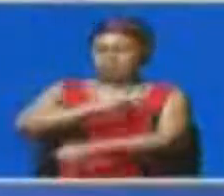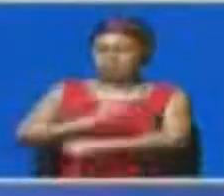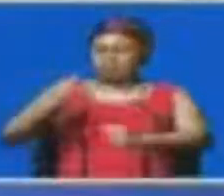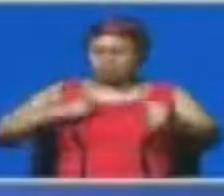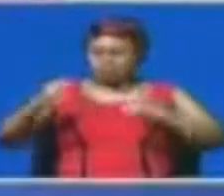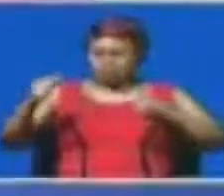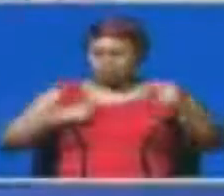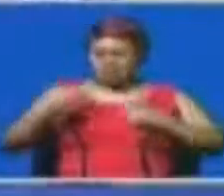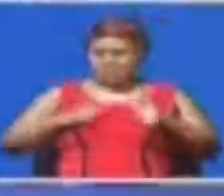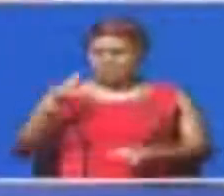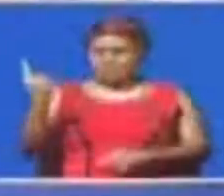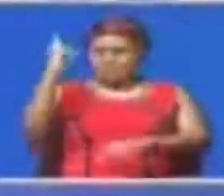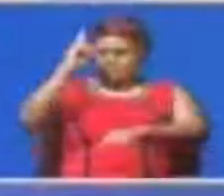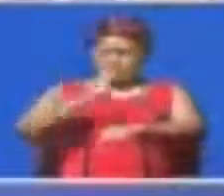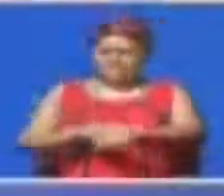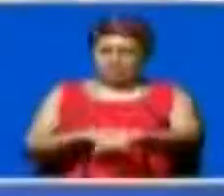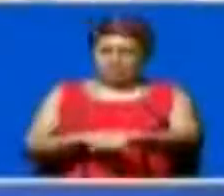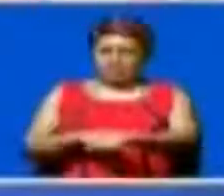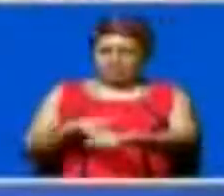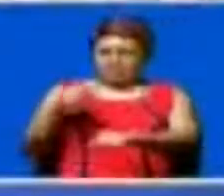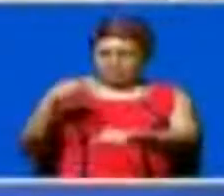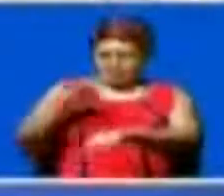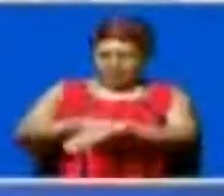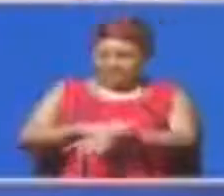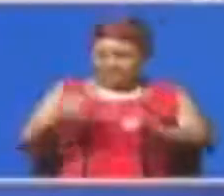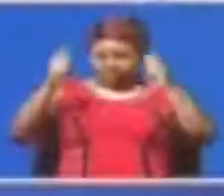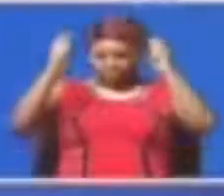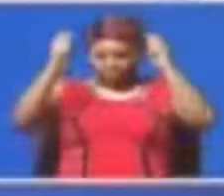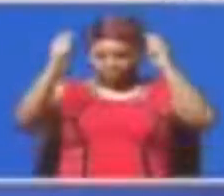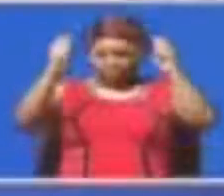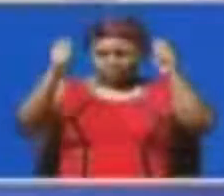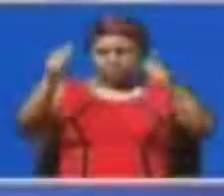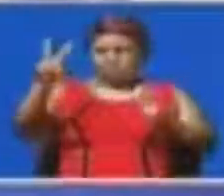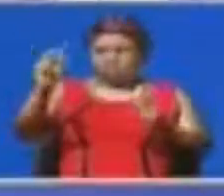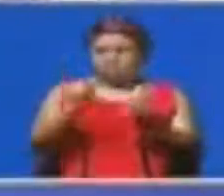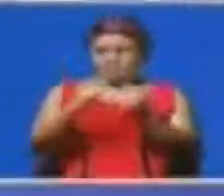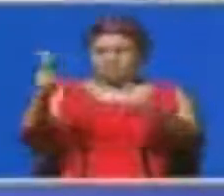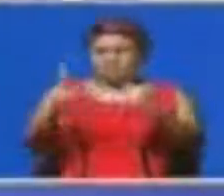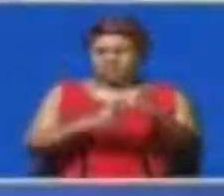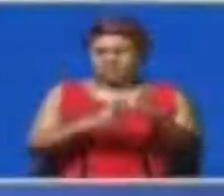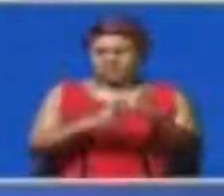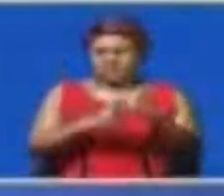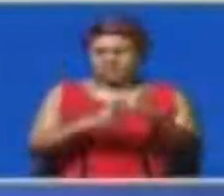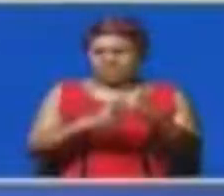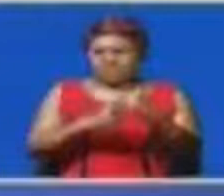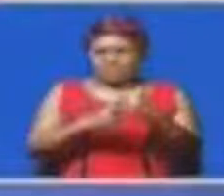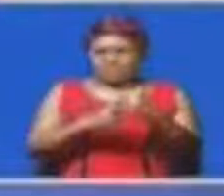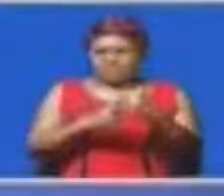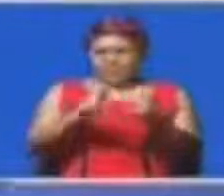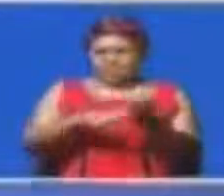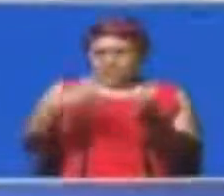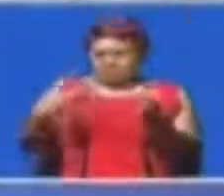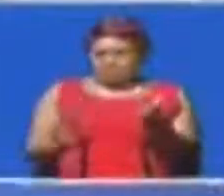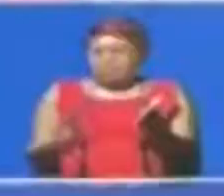Rwanda, where at the first time of asking, they bagged the regional title, stunning 2017 runners-up Kawempe Muslim of Uganda in the